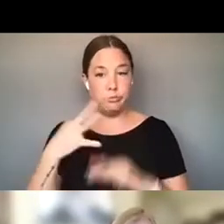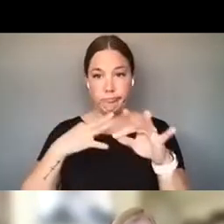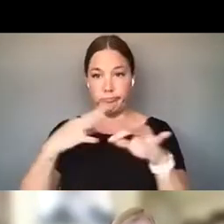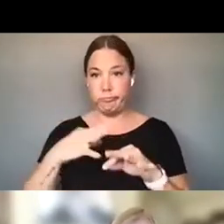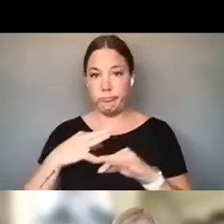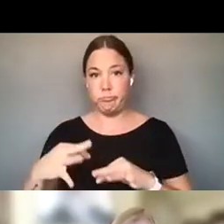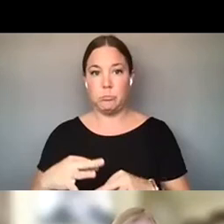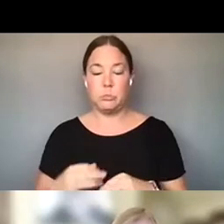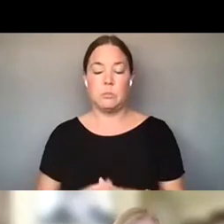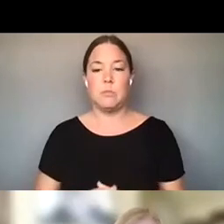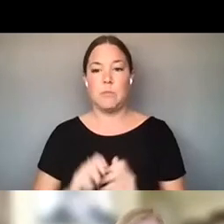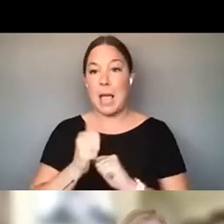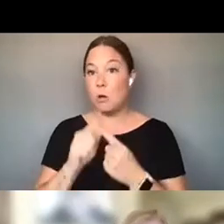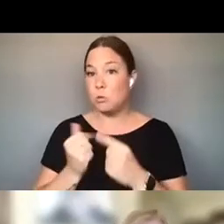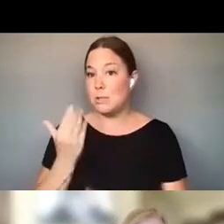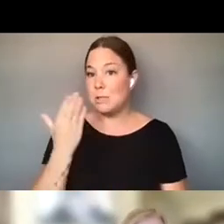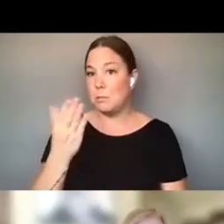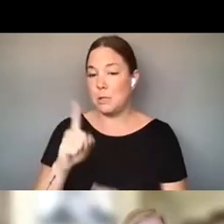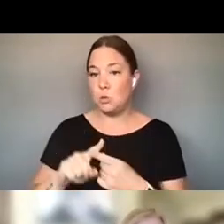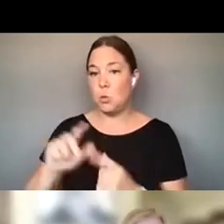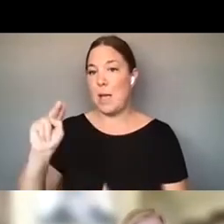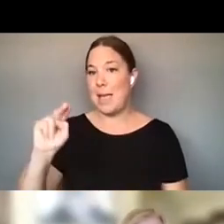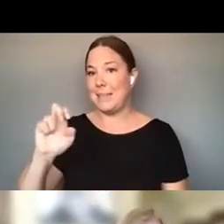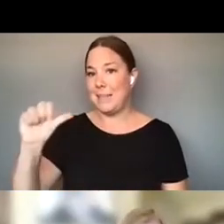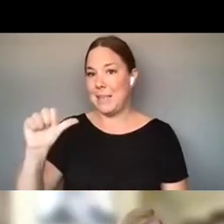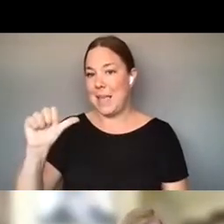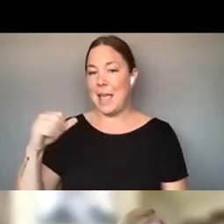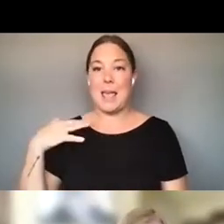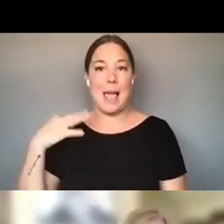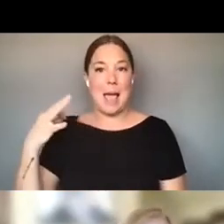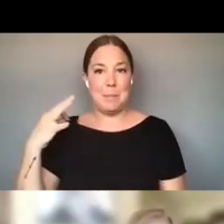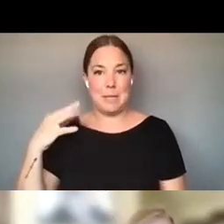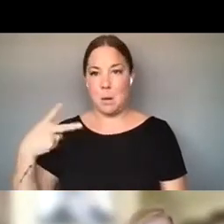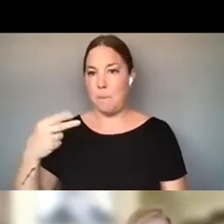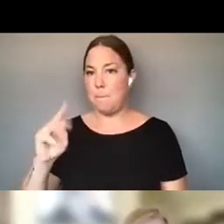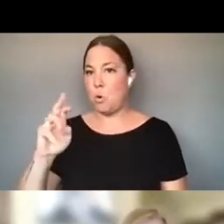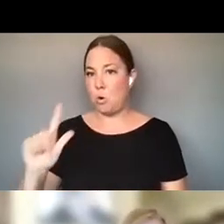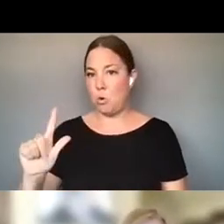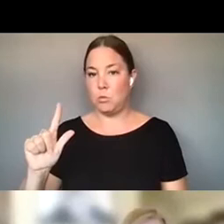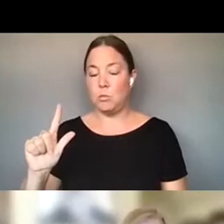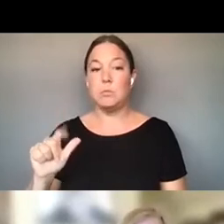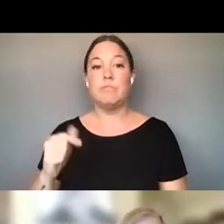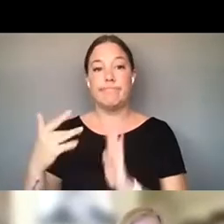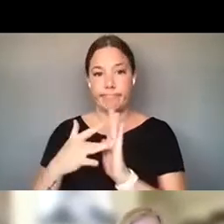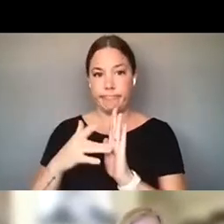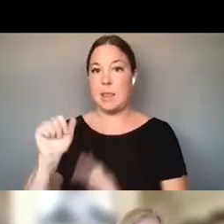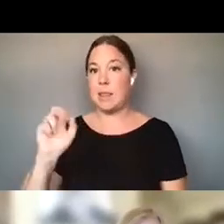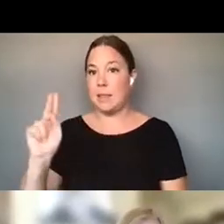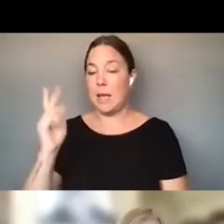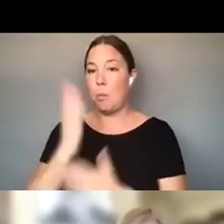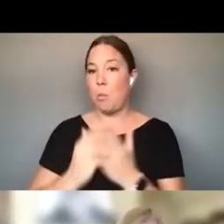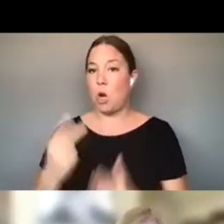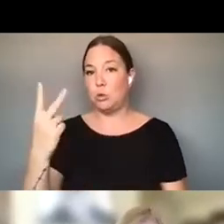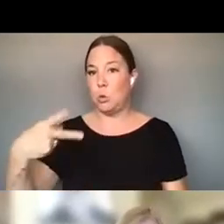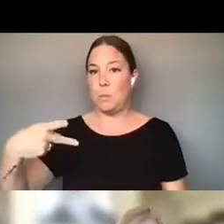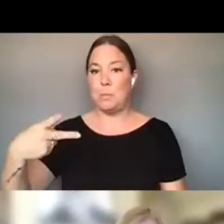you through how to submit to the NEA's applicant portal. Click the link to the part two PDF